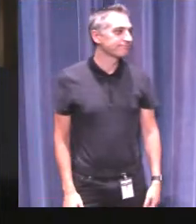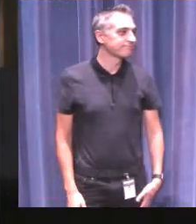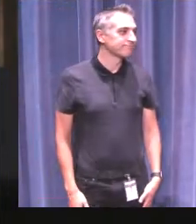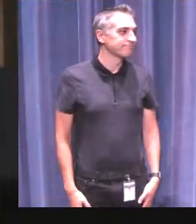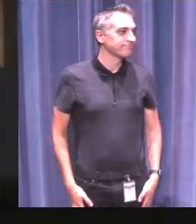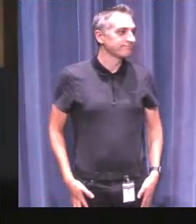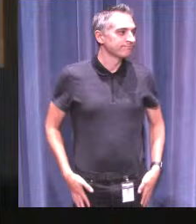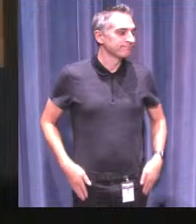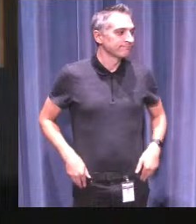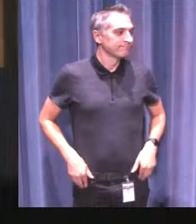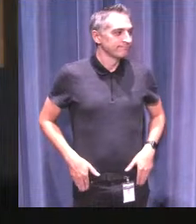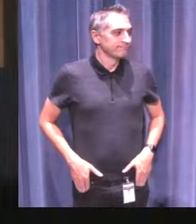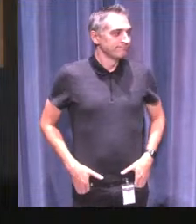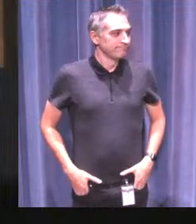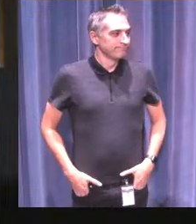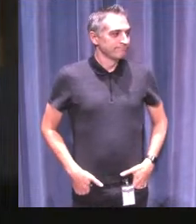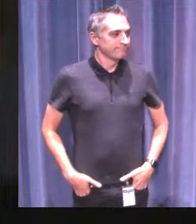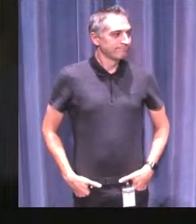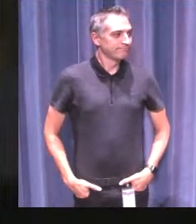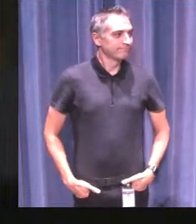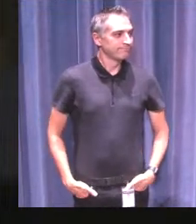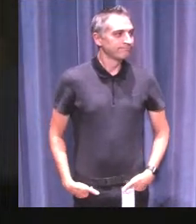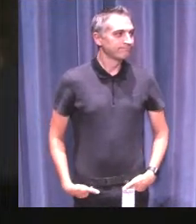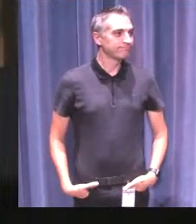thought that would get his attention.